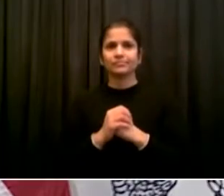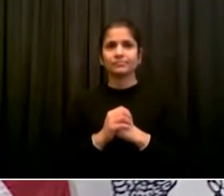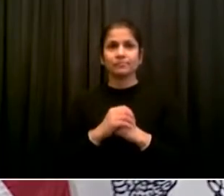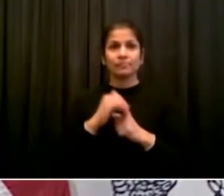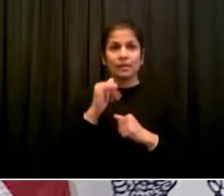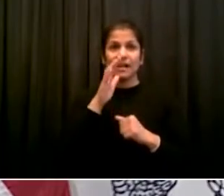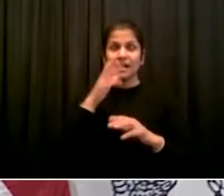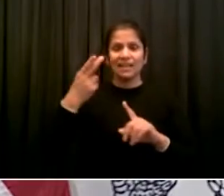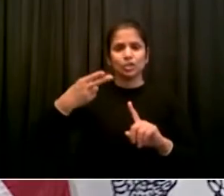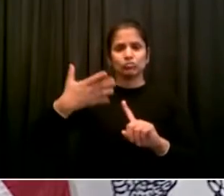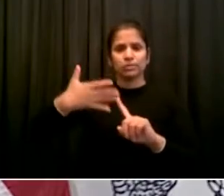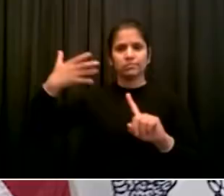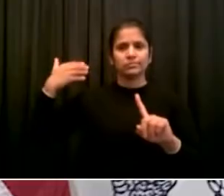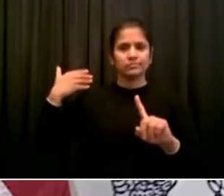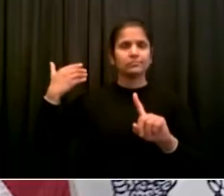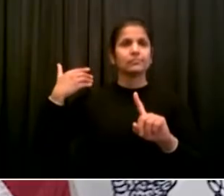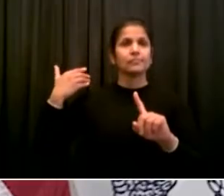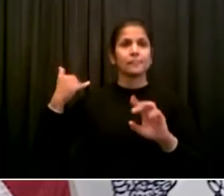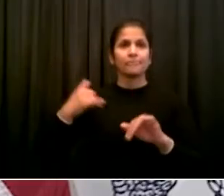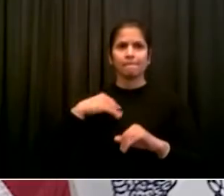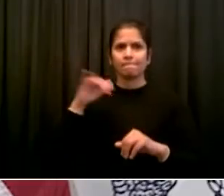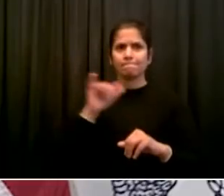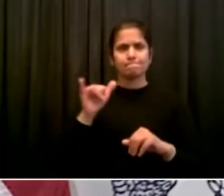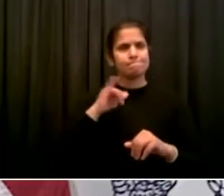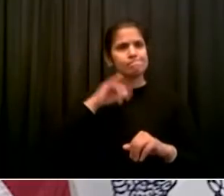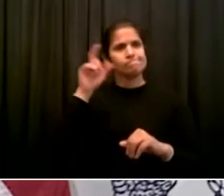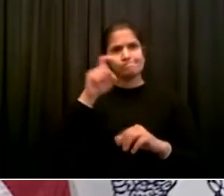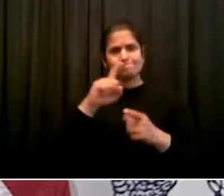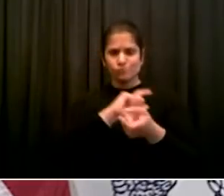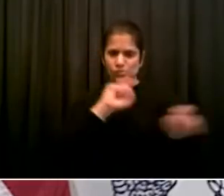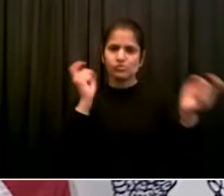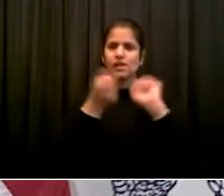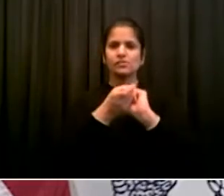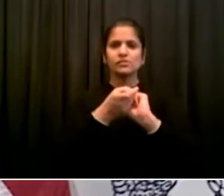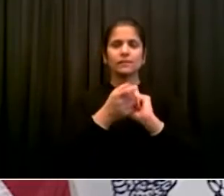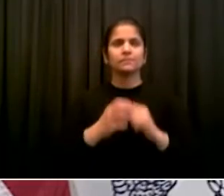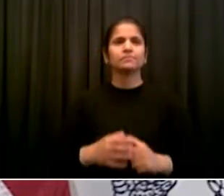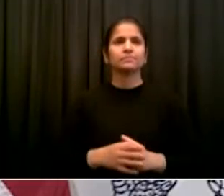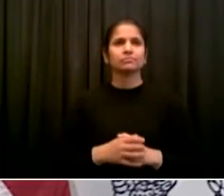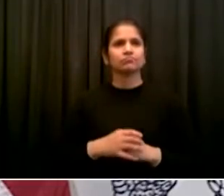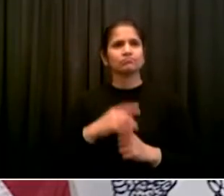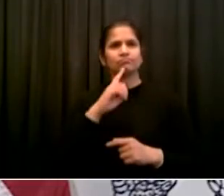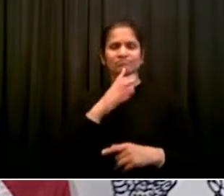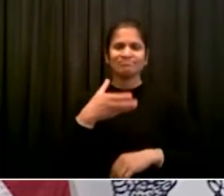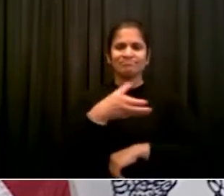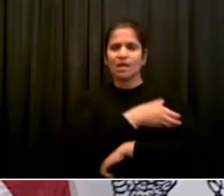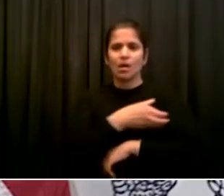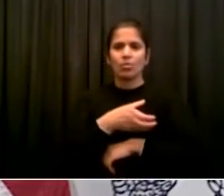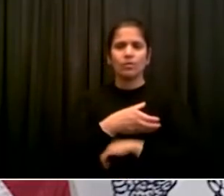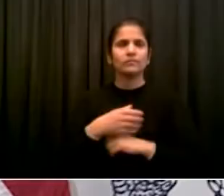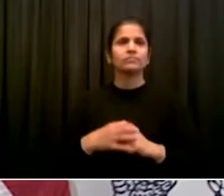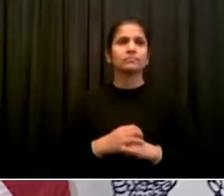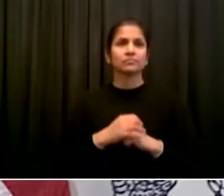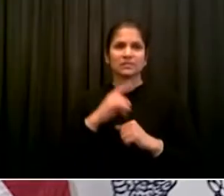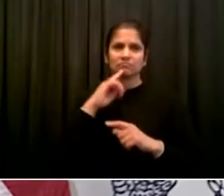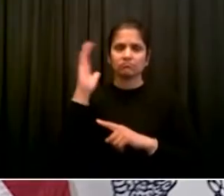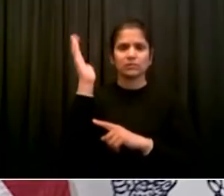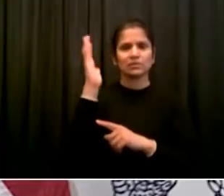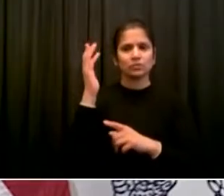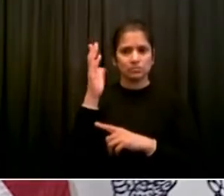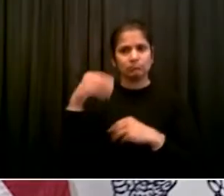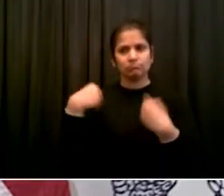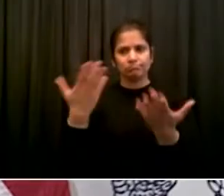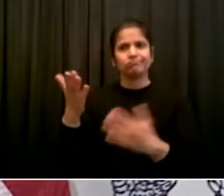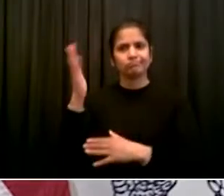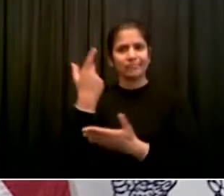very powerful speech 2 weeks ago to the Greater Harlem Chamber of Commerce, talked about the history of the